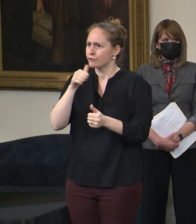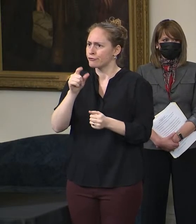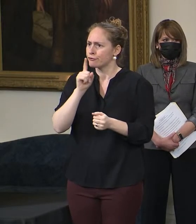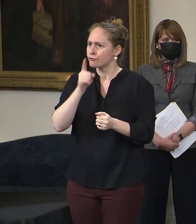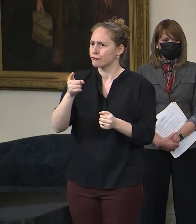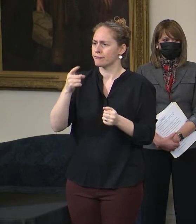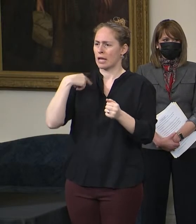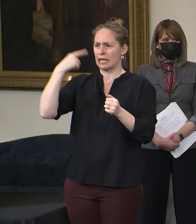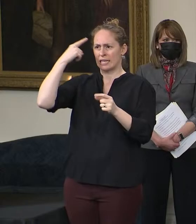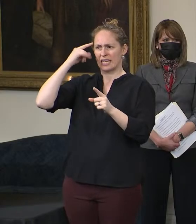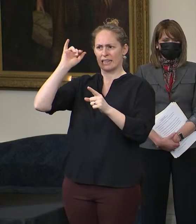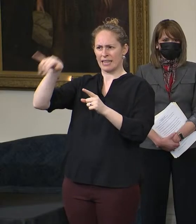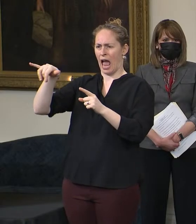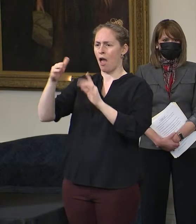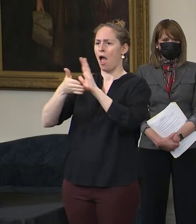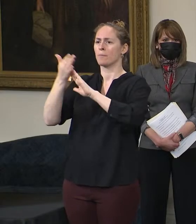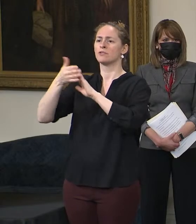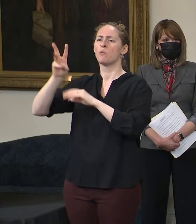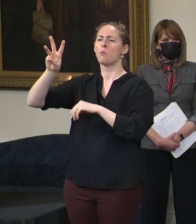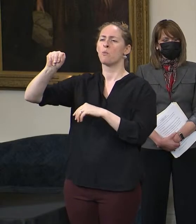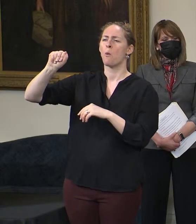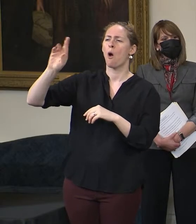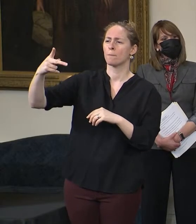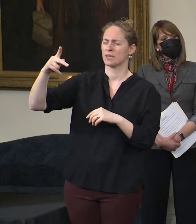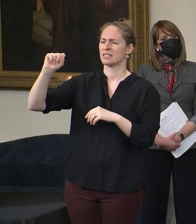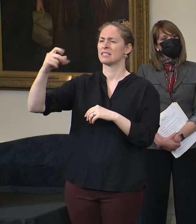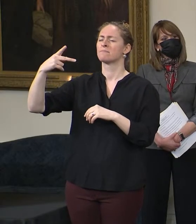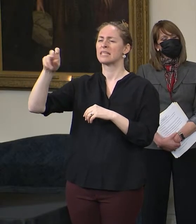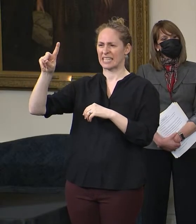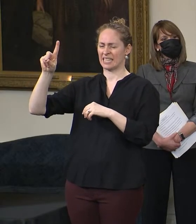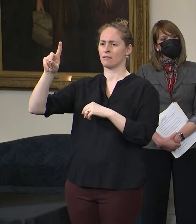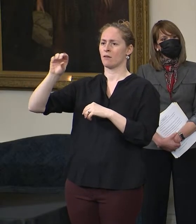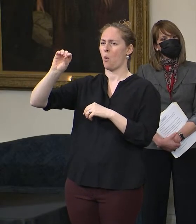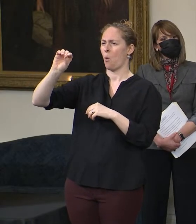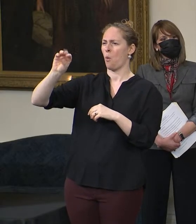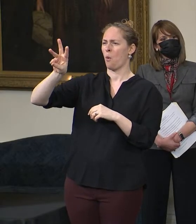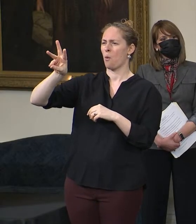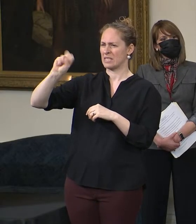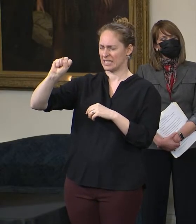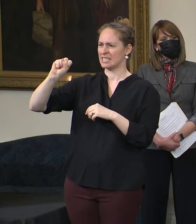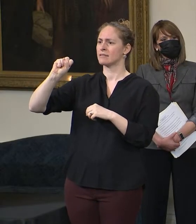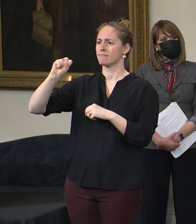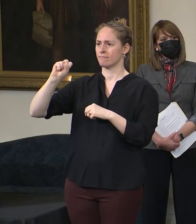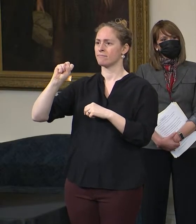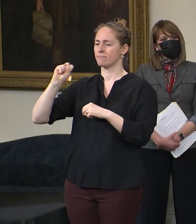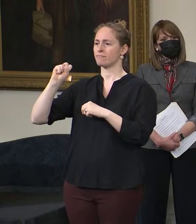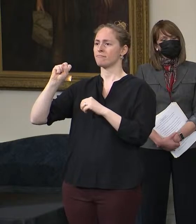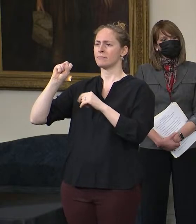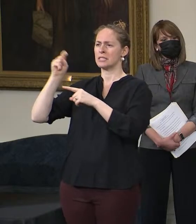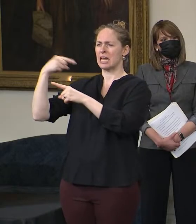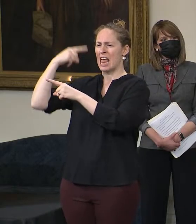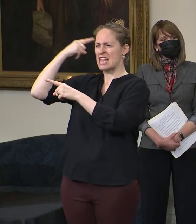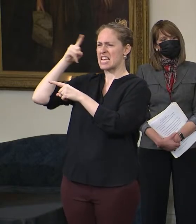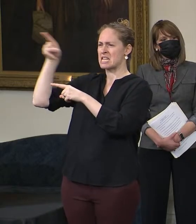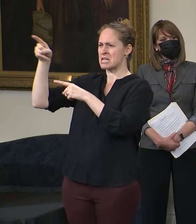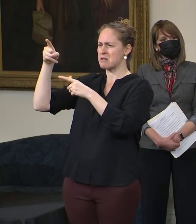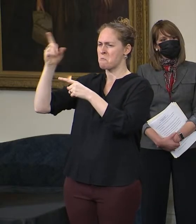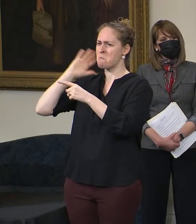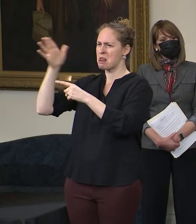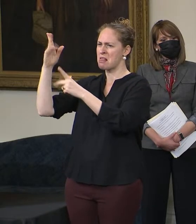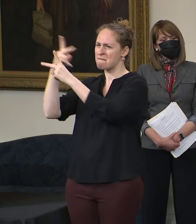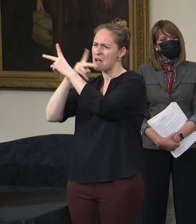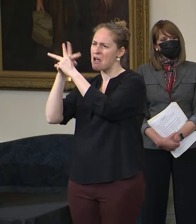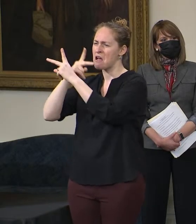really well. I'm more concerned about the help for the people struggling in the economy, that when the Paycheck Protection Plan ran out